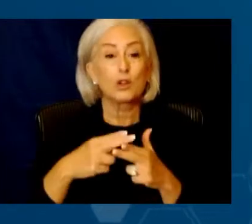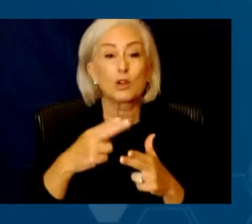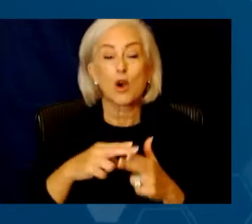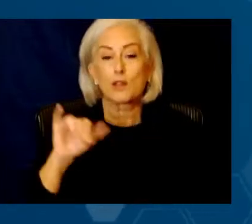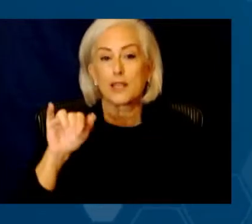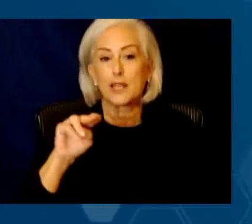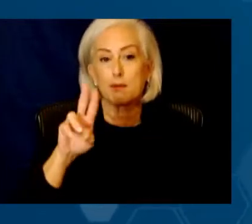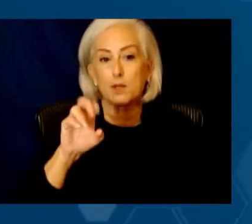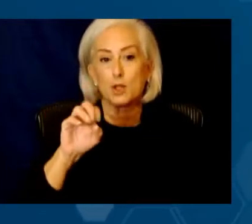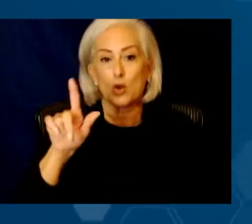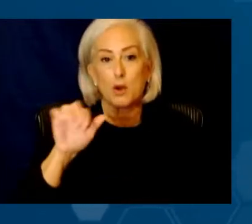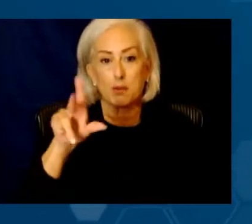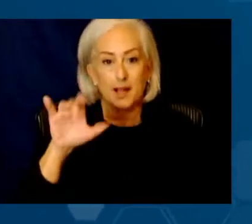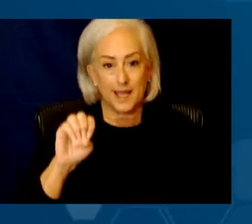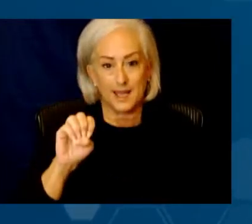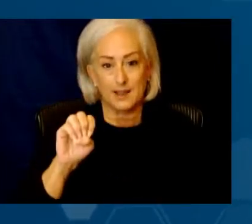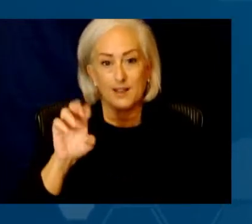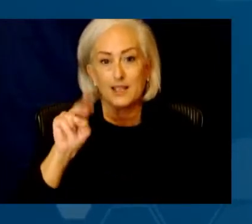neoadjuvant